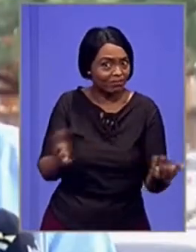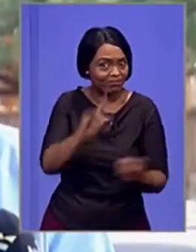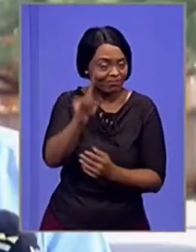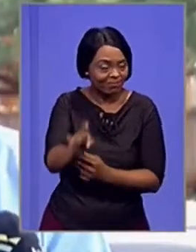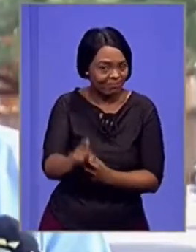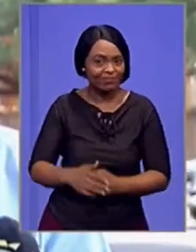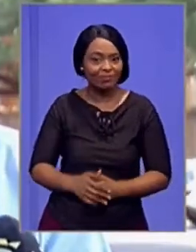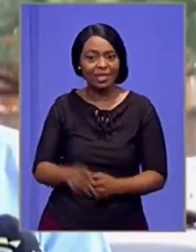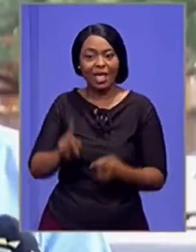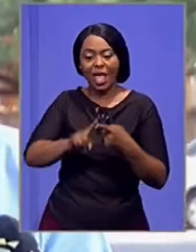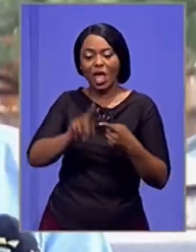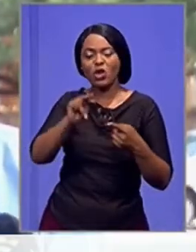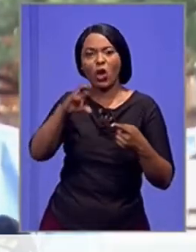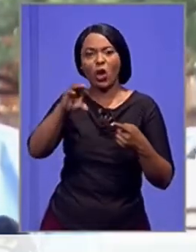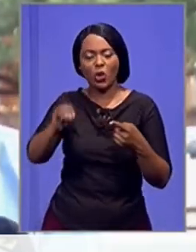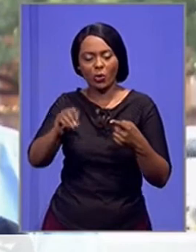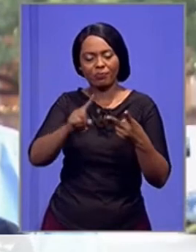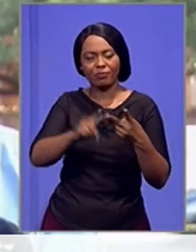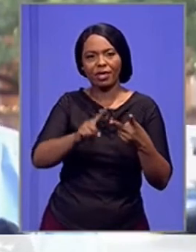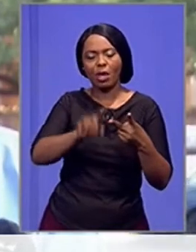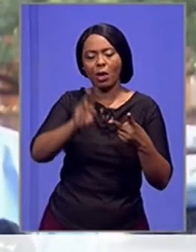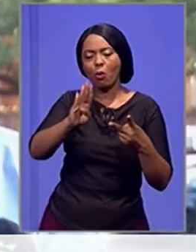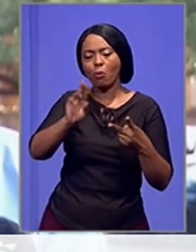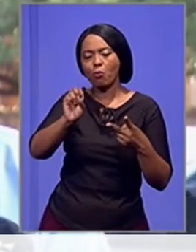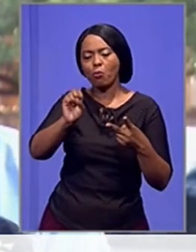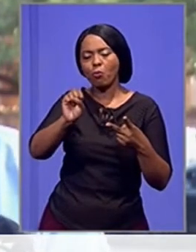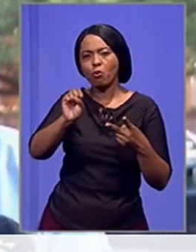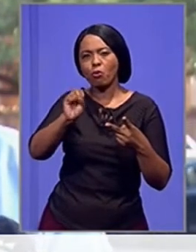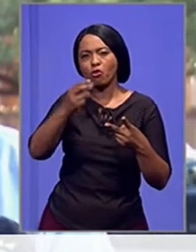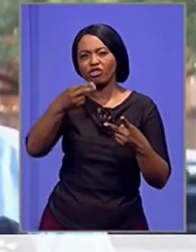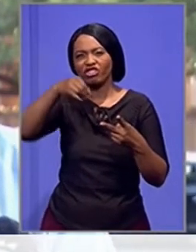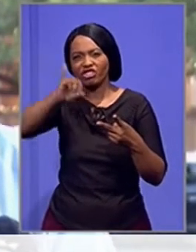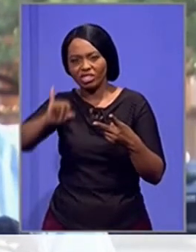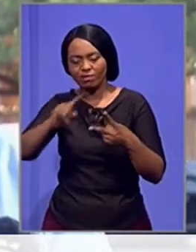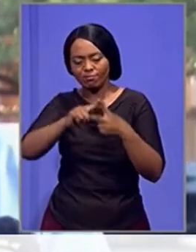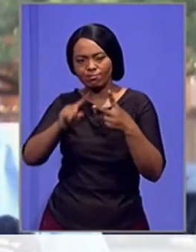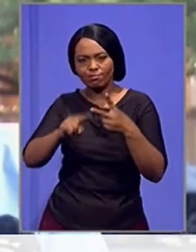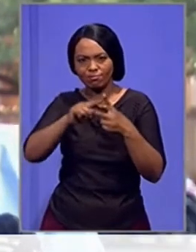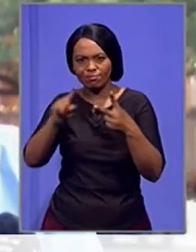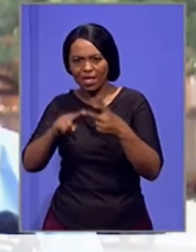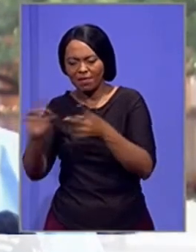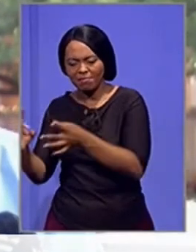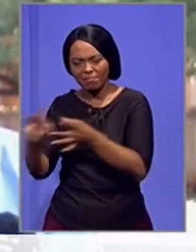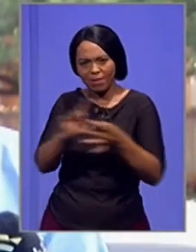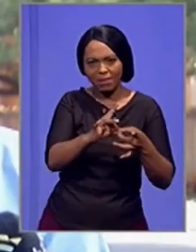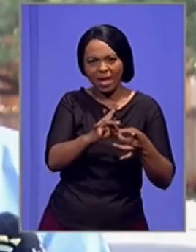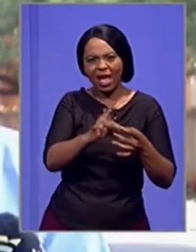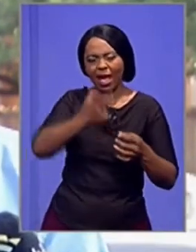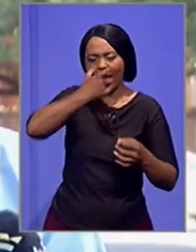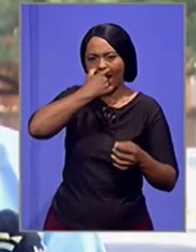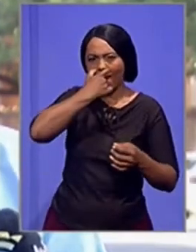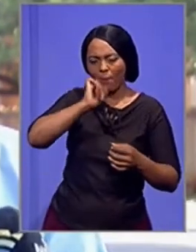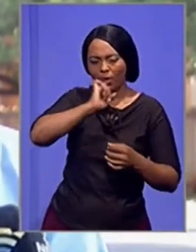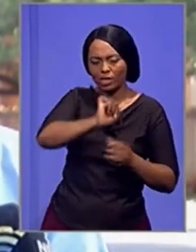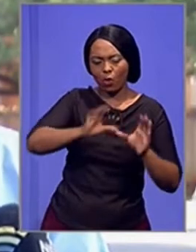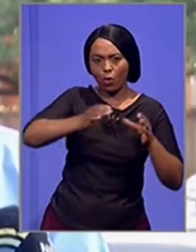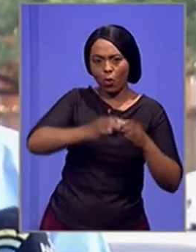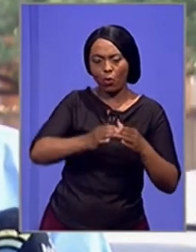as well as Bushy Maape, is more aligned towards the Ramaphosa group, while